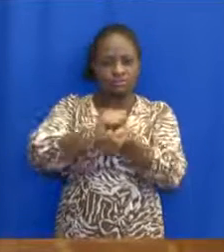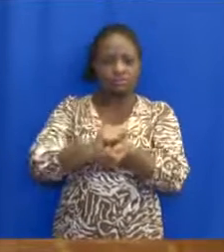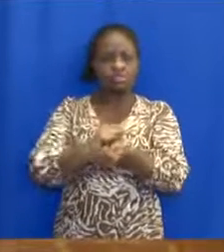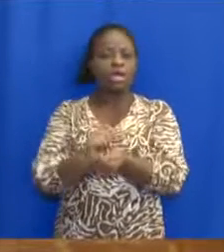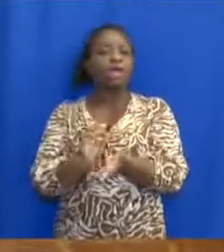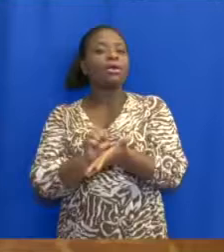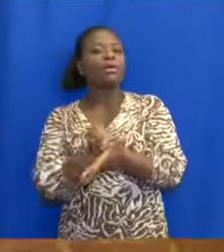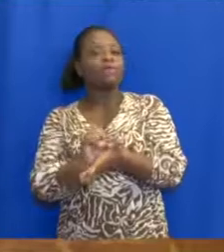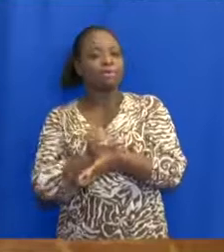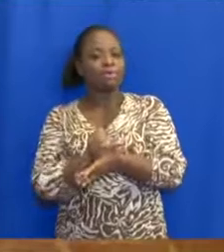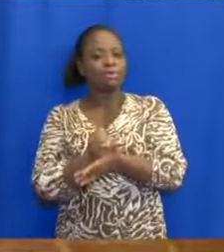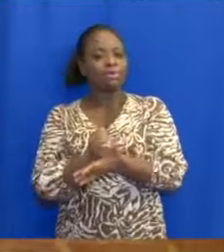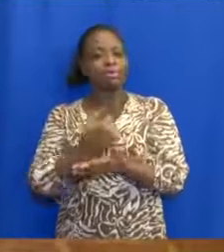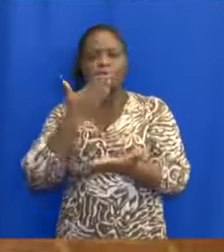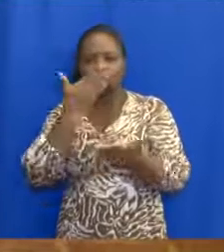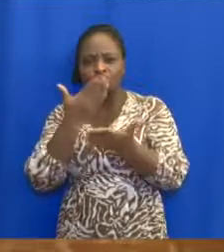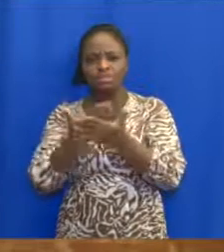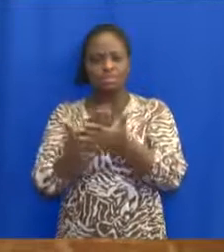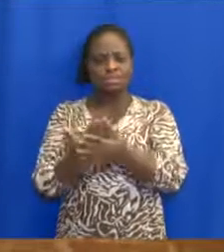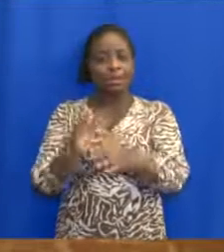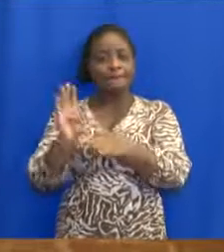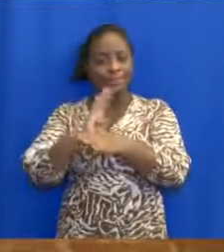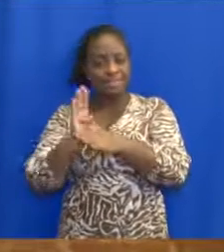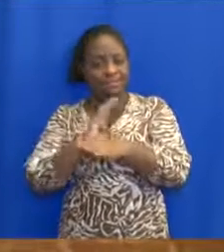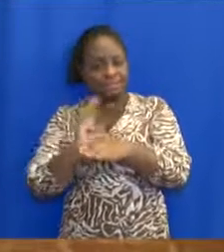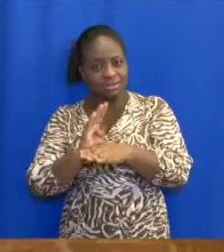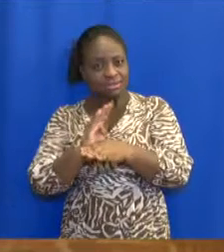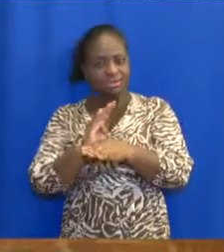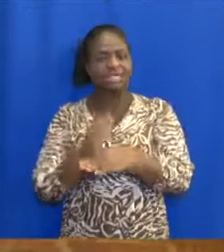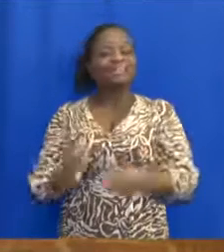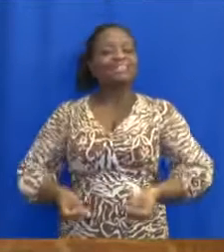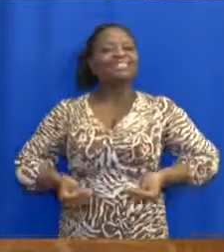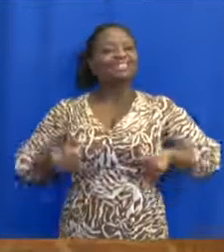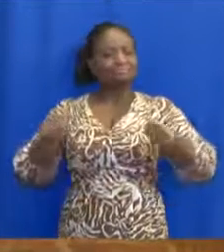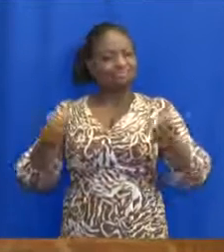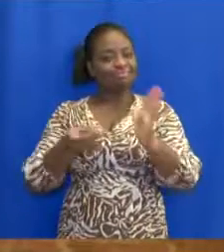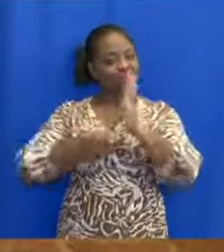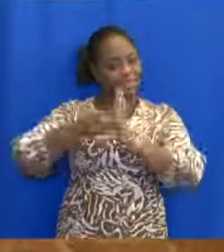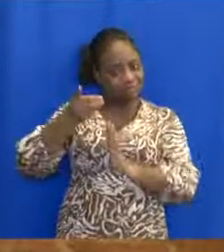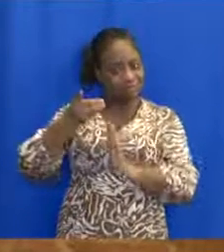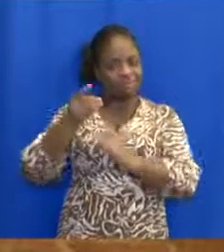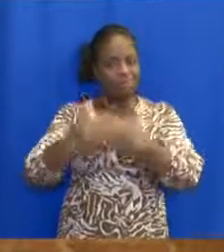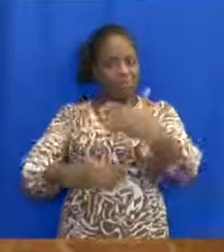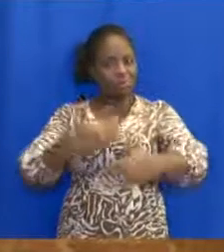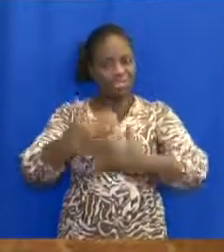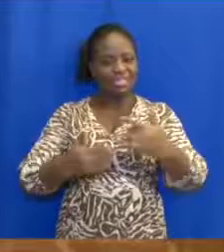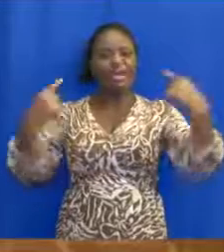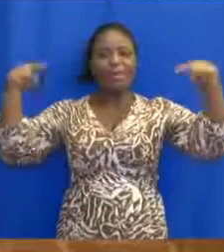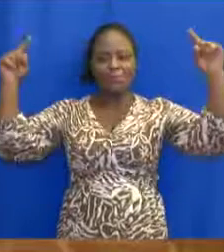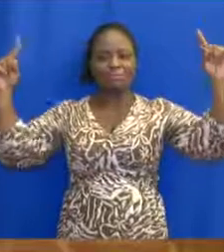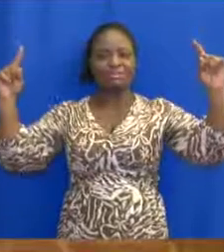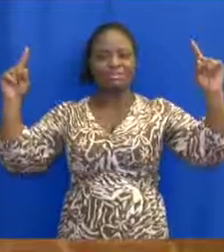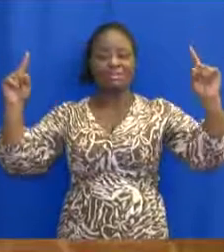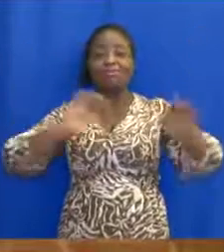economy, fashion a conducive business climate that will deliver development, progress, and